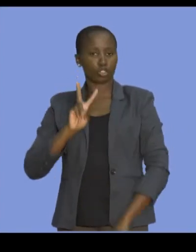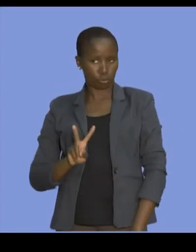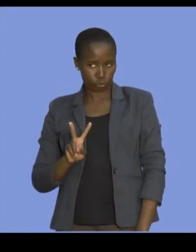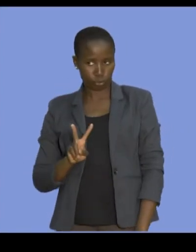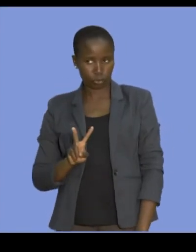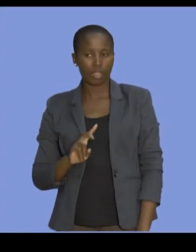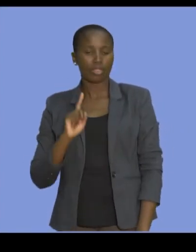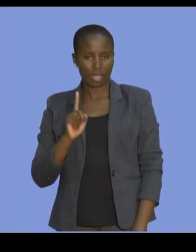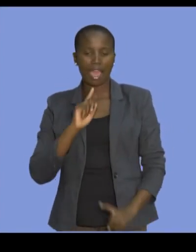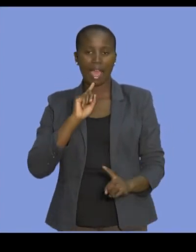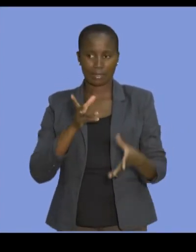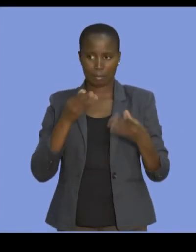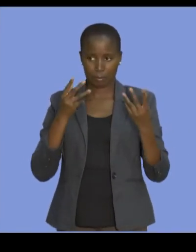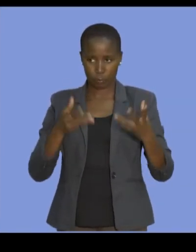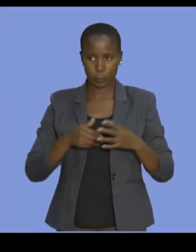median.